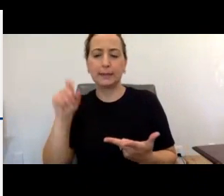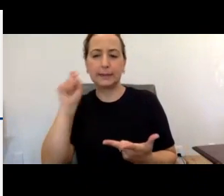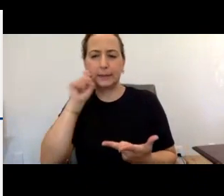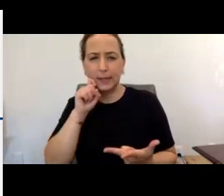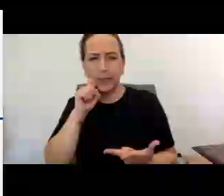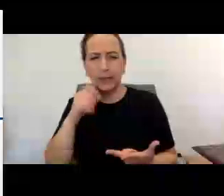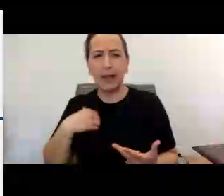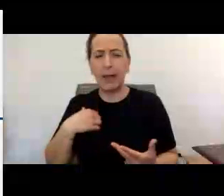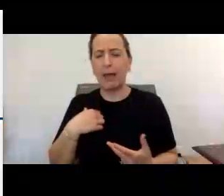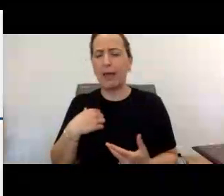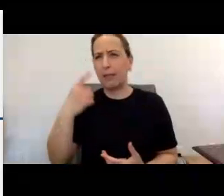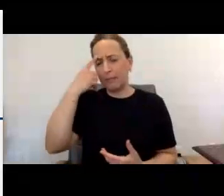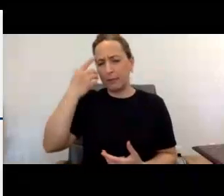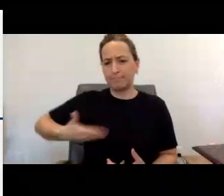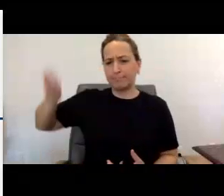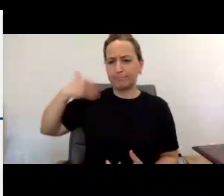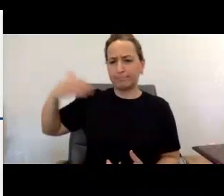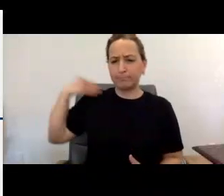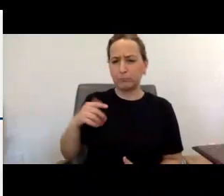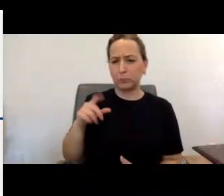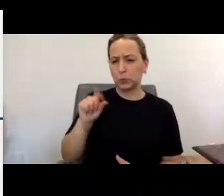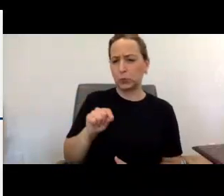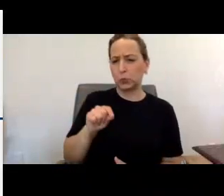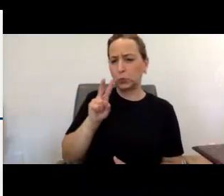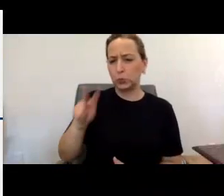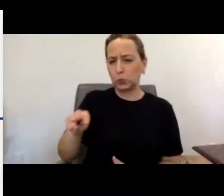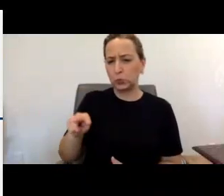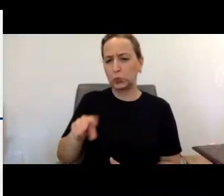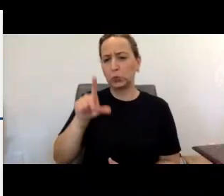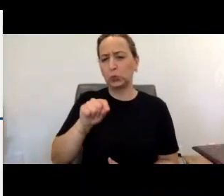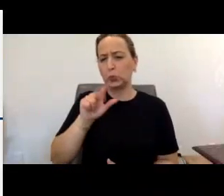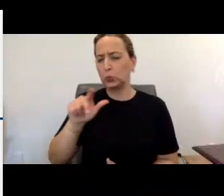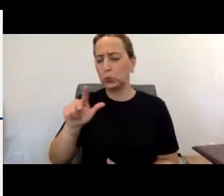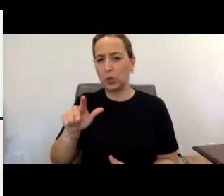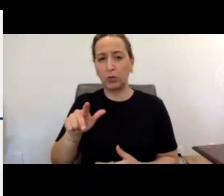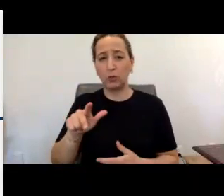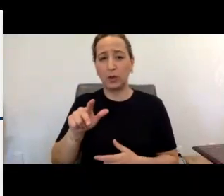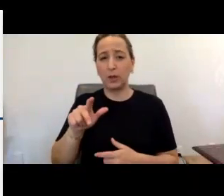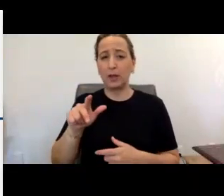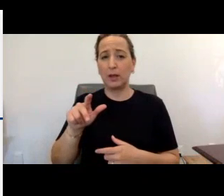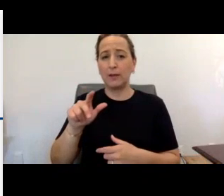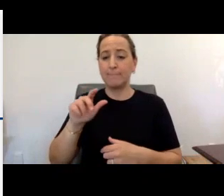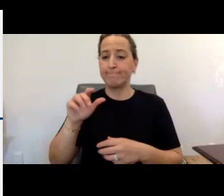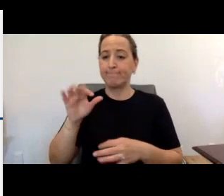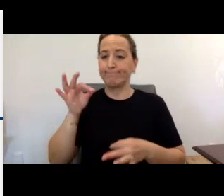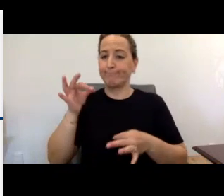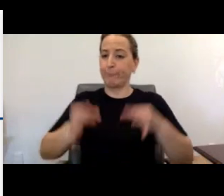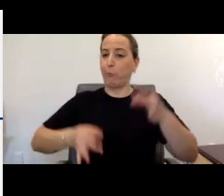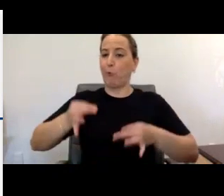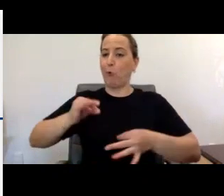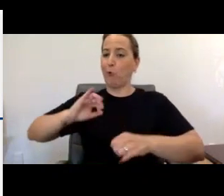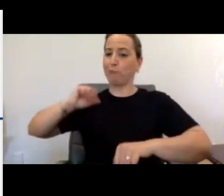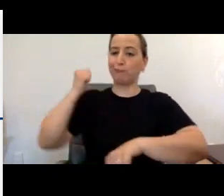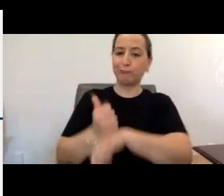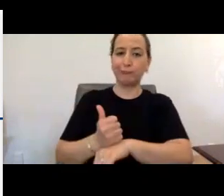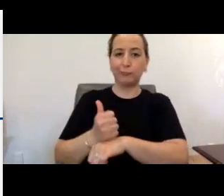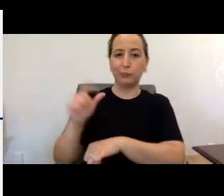2022 or 2023. There was a settlement of over $20 million covering 4 states in the greater Philadelphia area